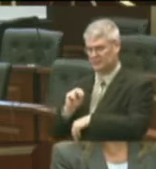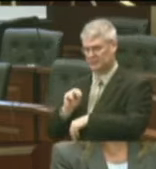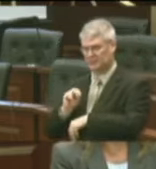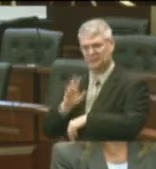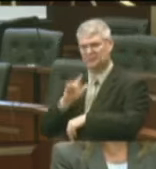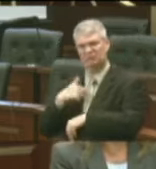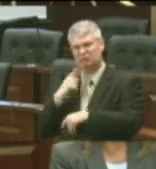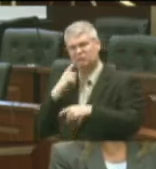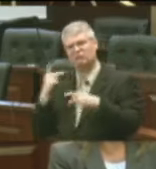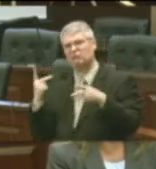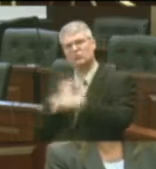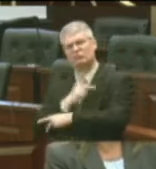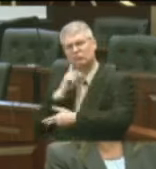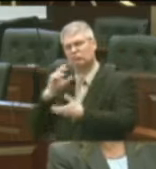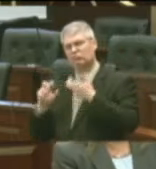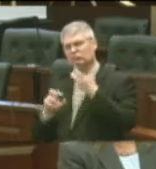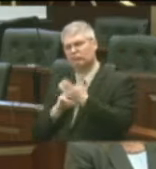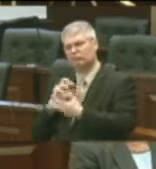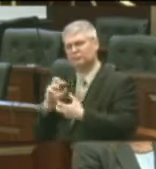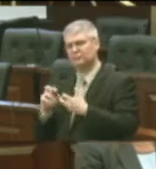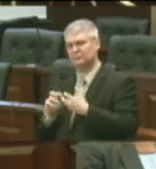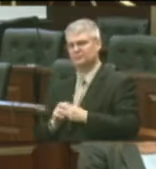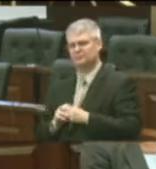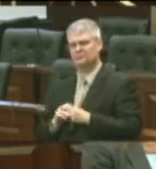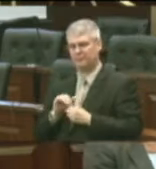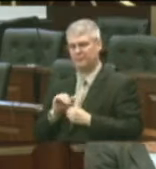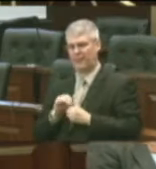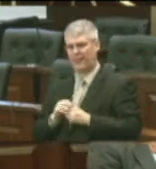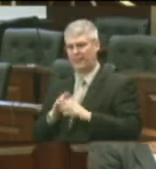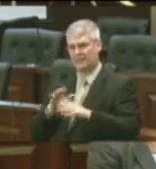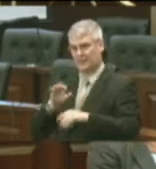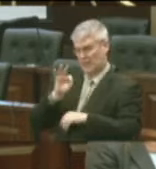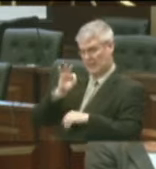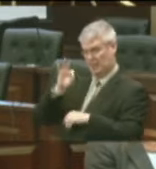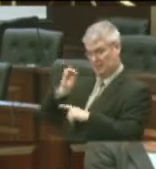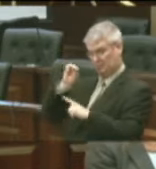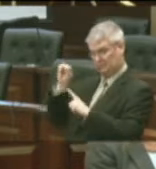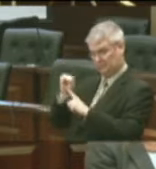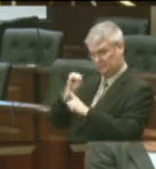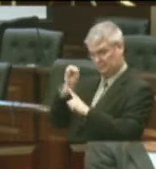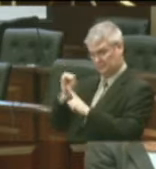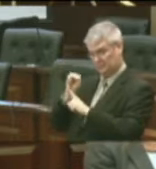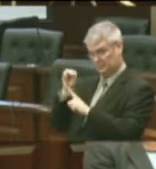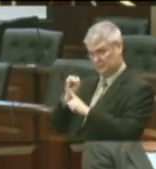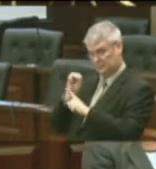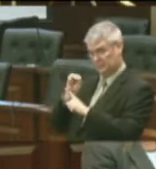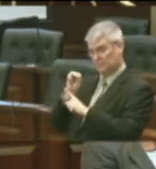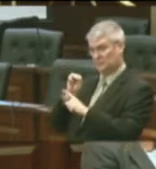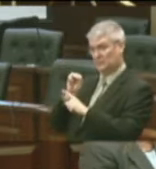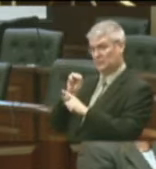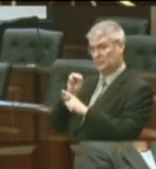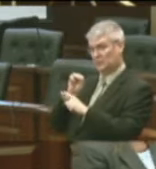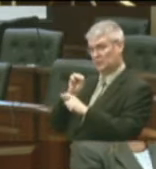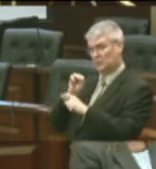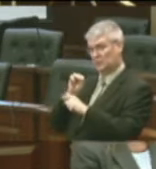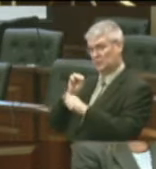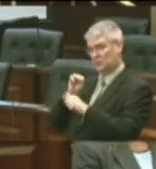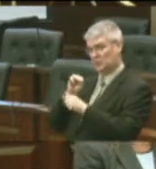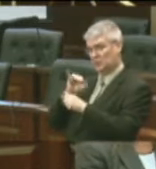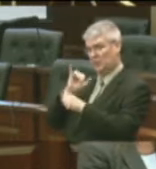because in reductions that were laid out in the spring included the freezing of the career ladder. If you go back and